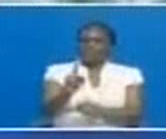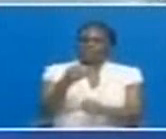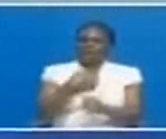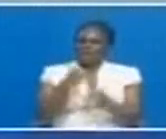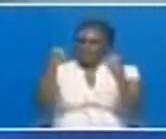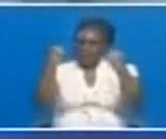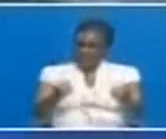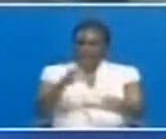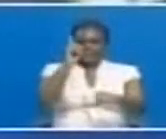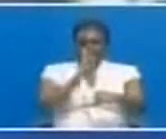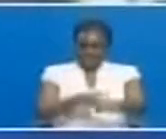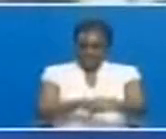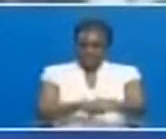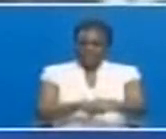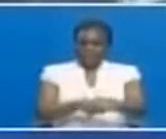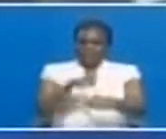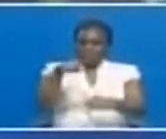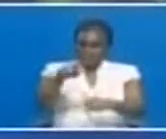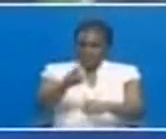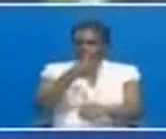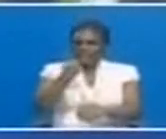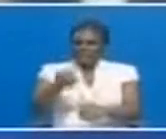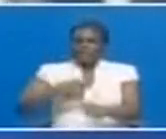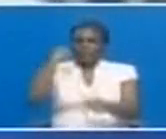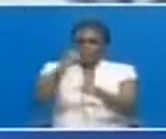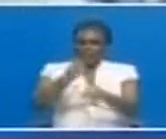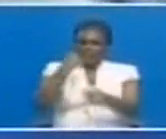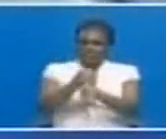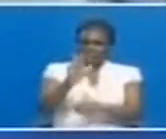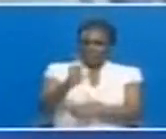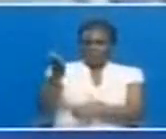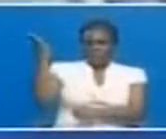a difficult task on their shoulder, where they have to better the 5 gold medals won